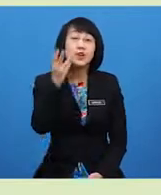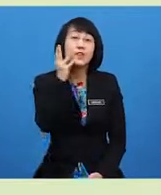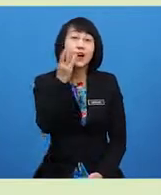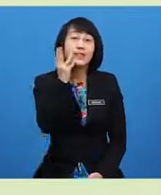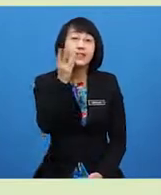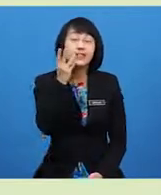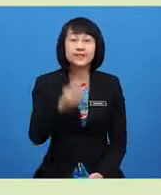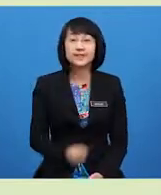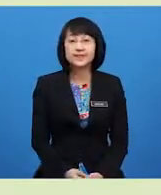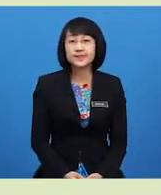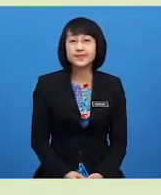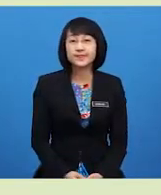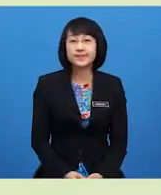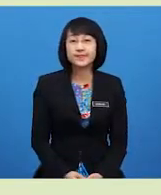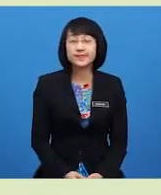rice,